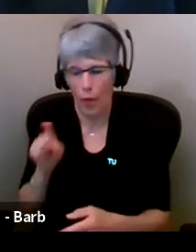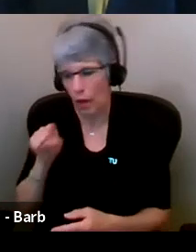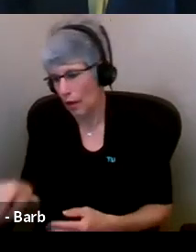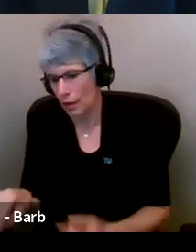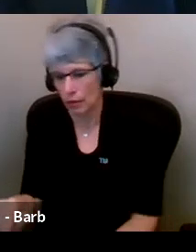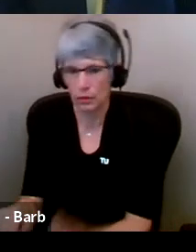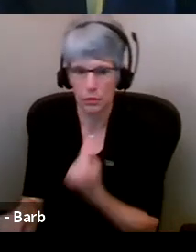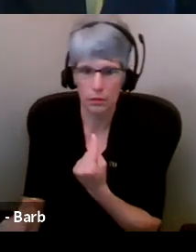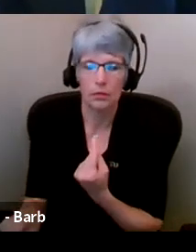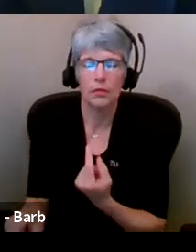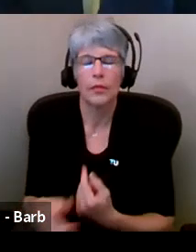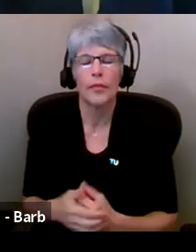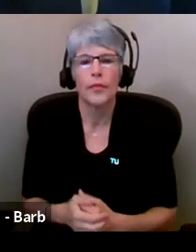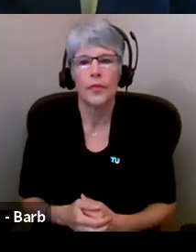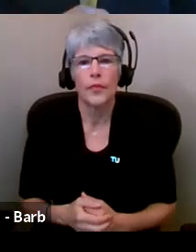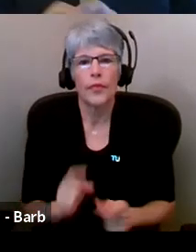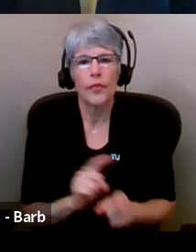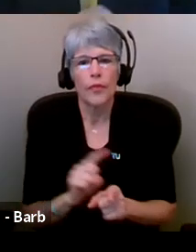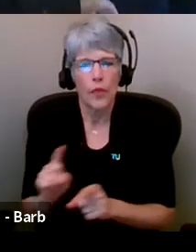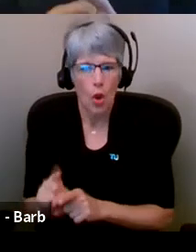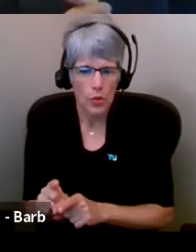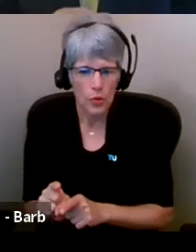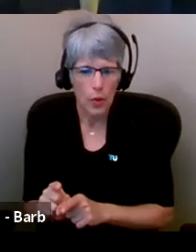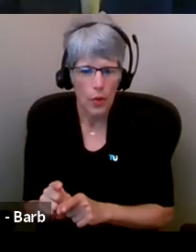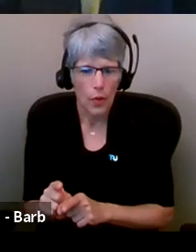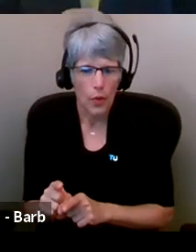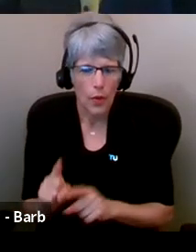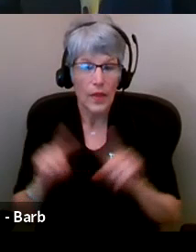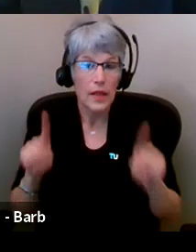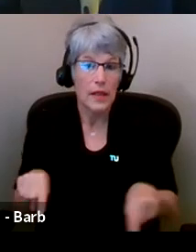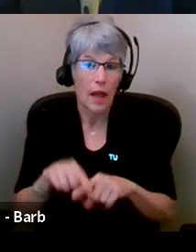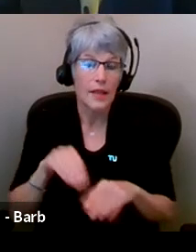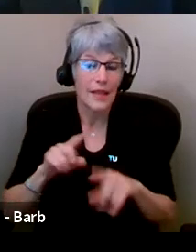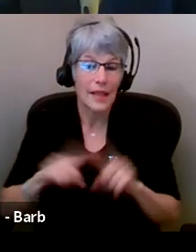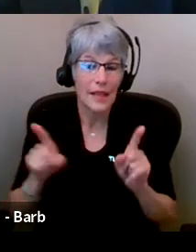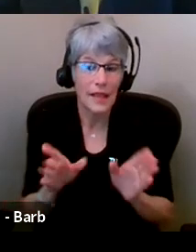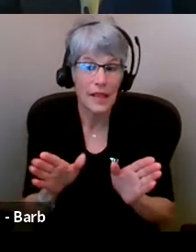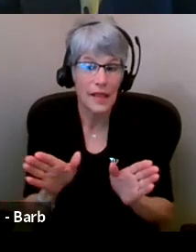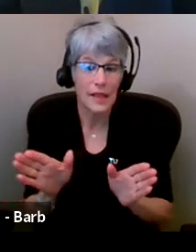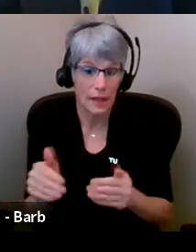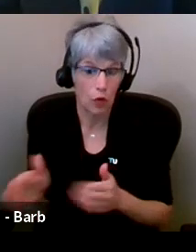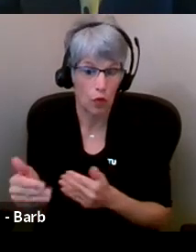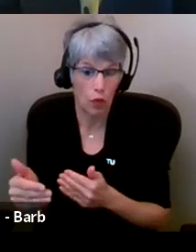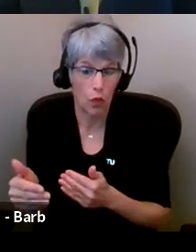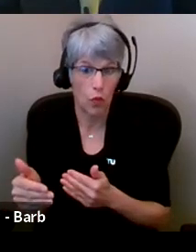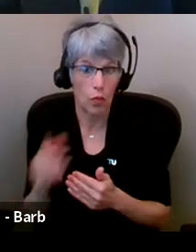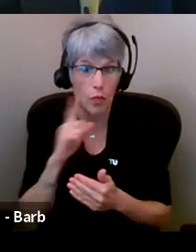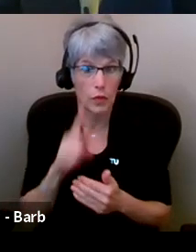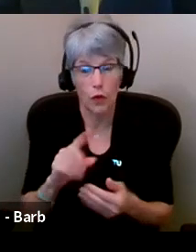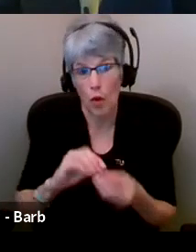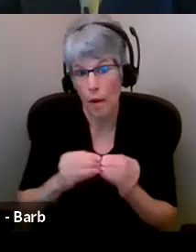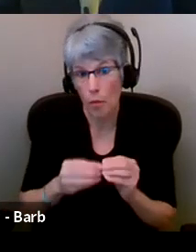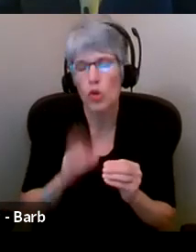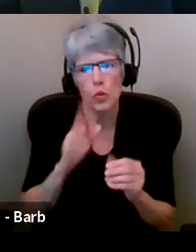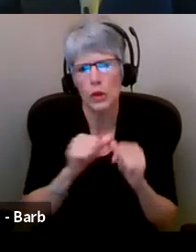In addition, the signs in different rooms with capacities will continue as well. So we want to make sure to